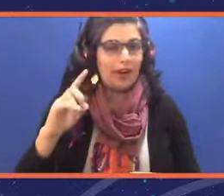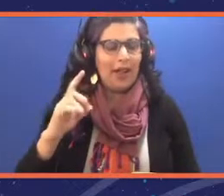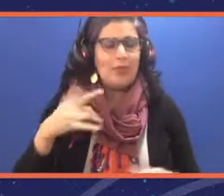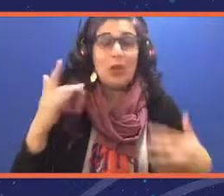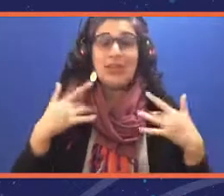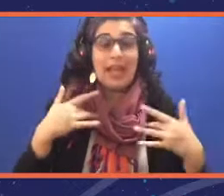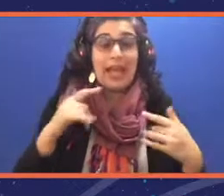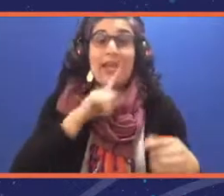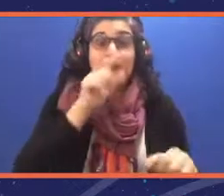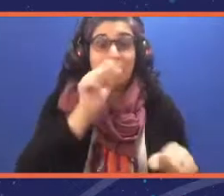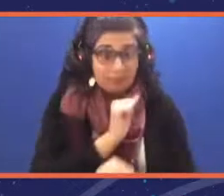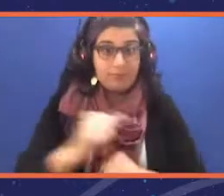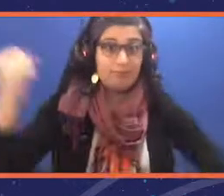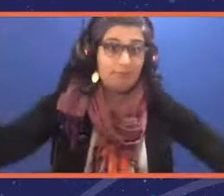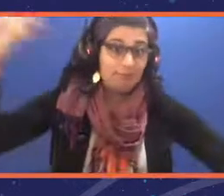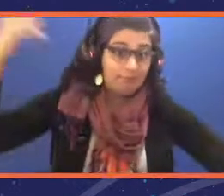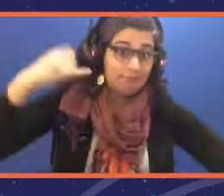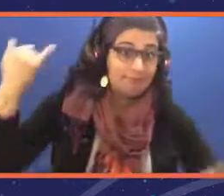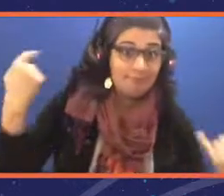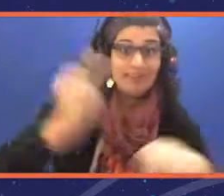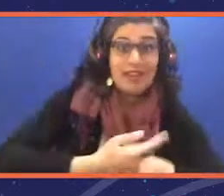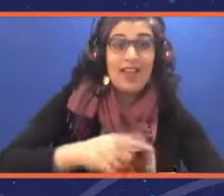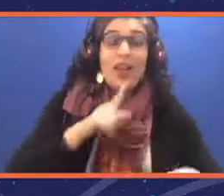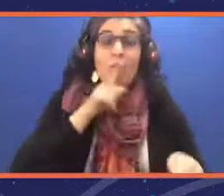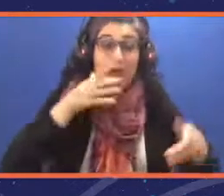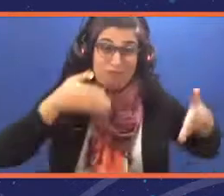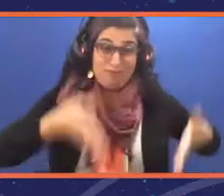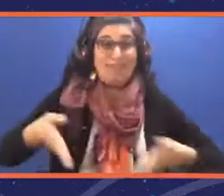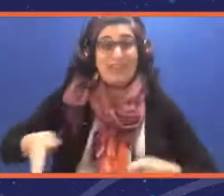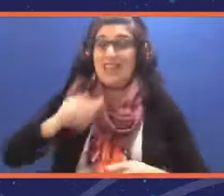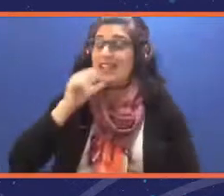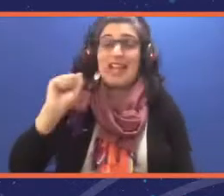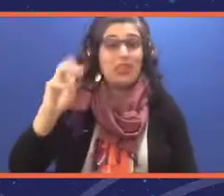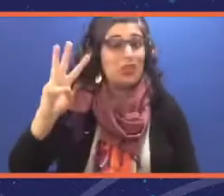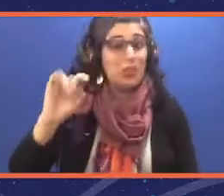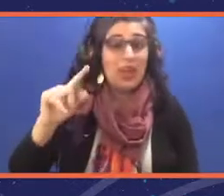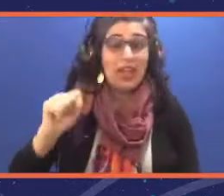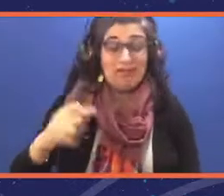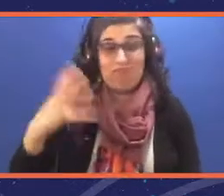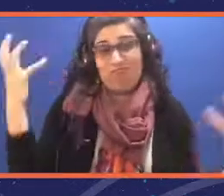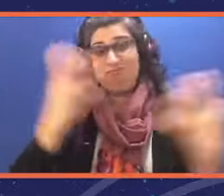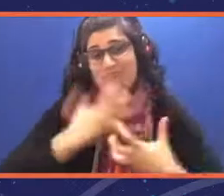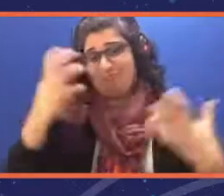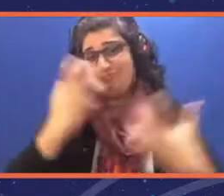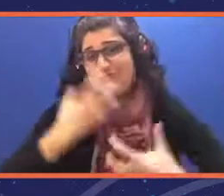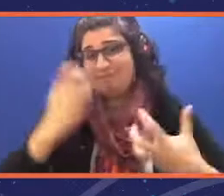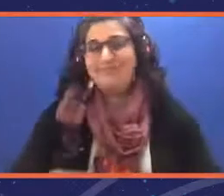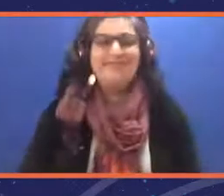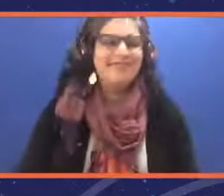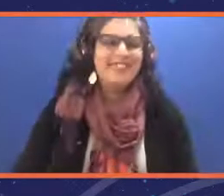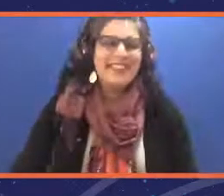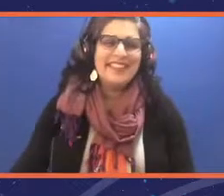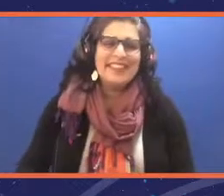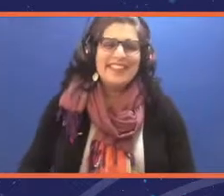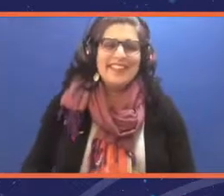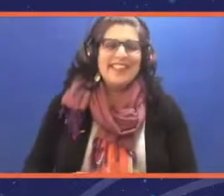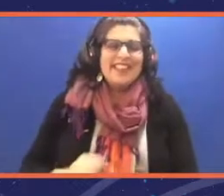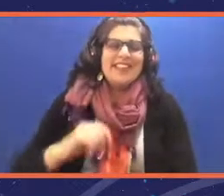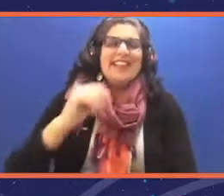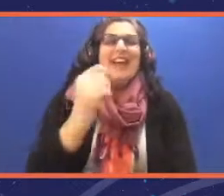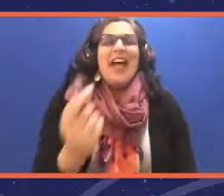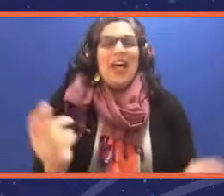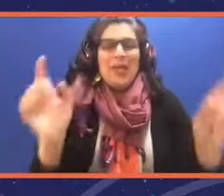wearing pants, not sweats. Like, this is a big deal, a big event. So I'll be co-emceeing with Lael